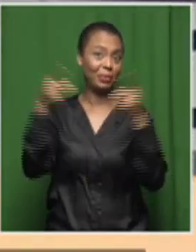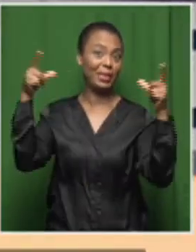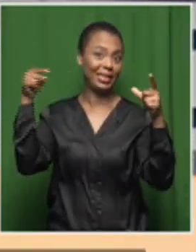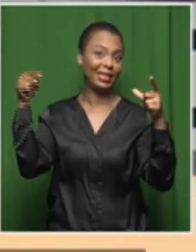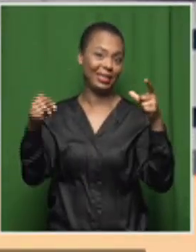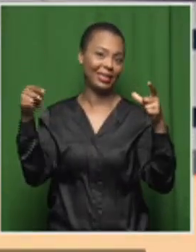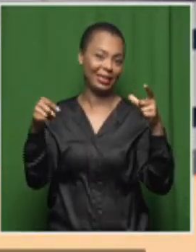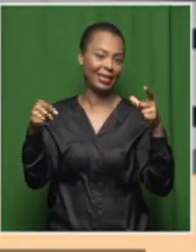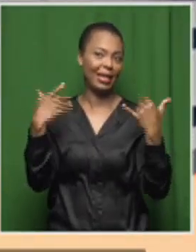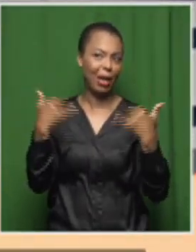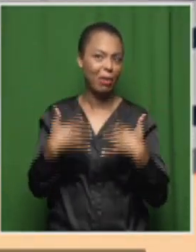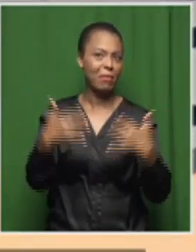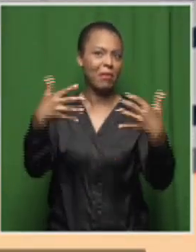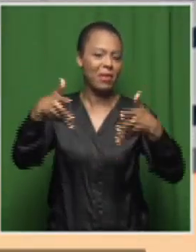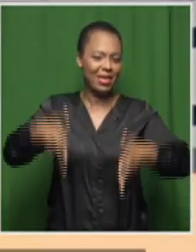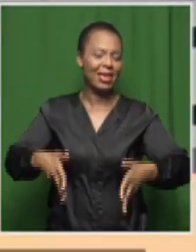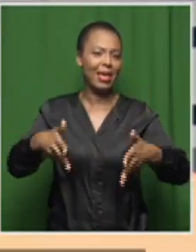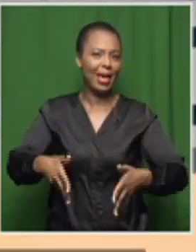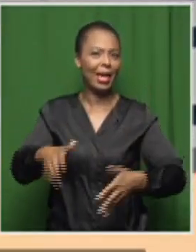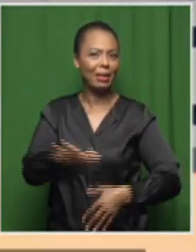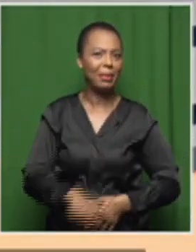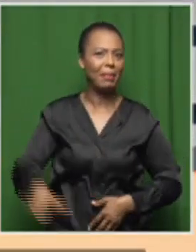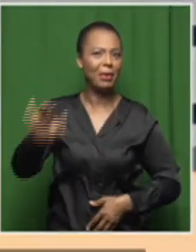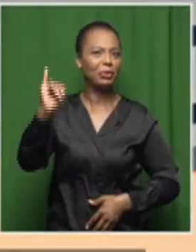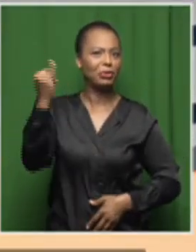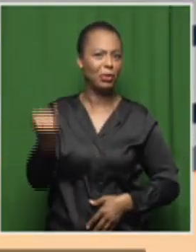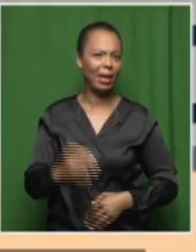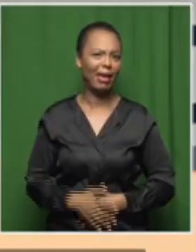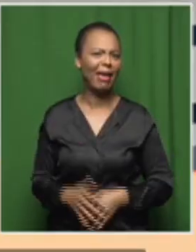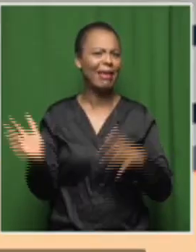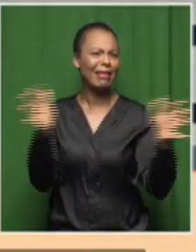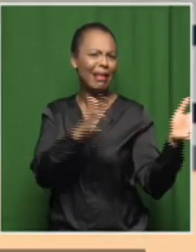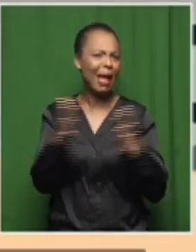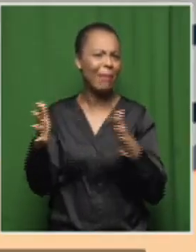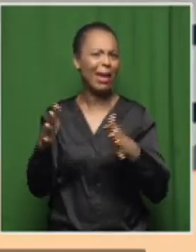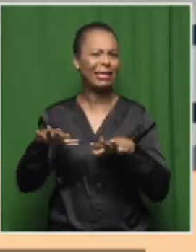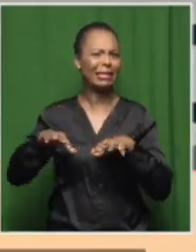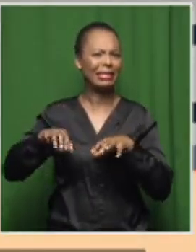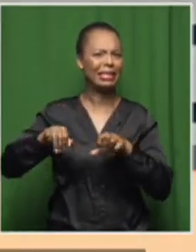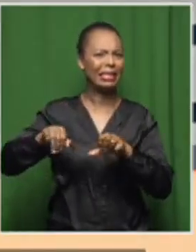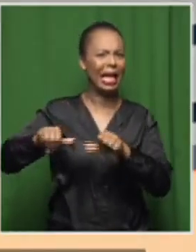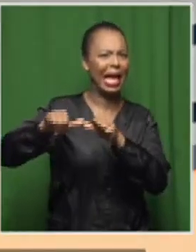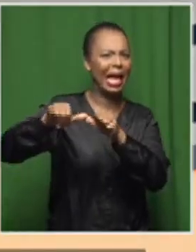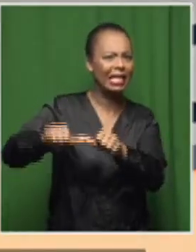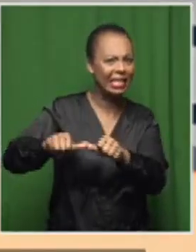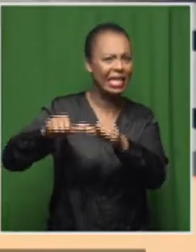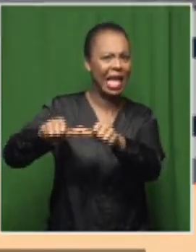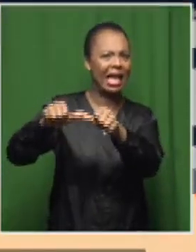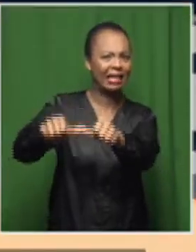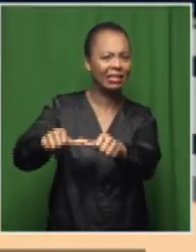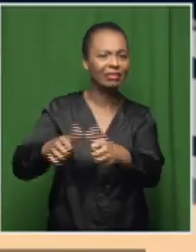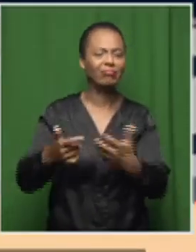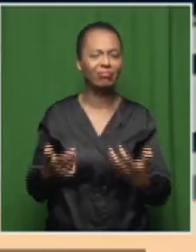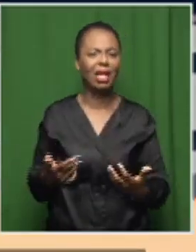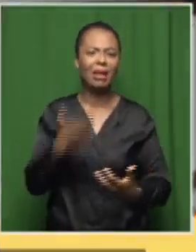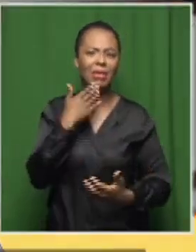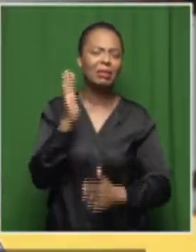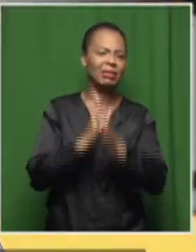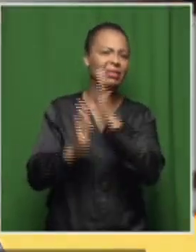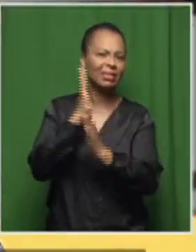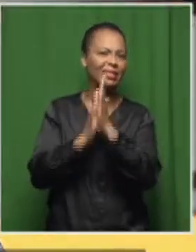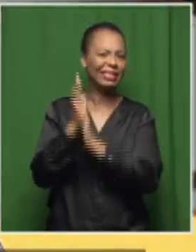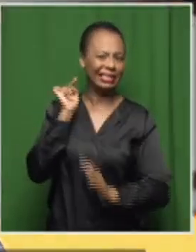here in Johannesburg, but given the themes as well, like climate, resilience as well, talk to us a little bit more about that conception. Well,